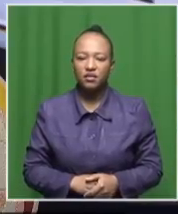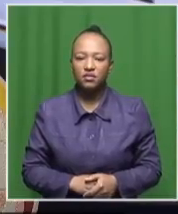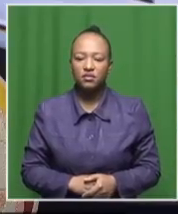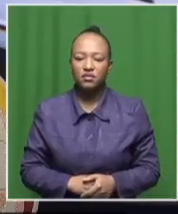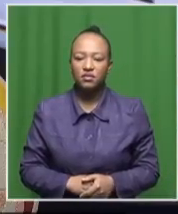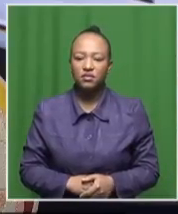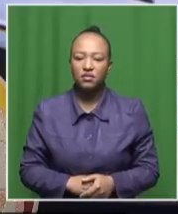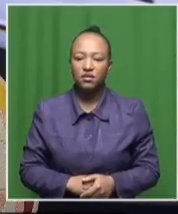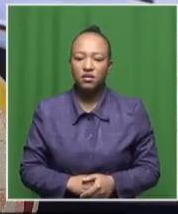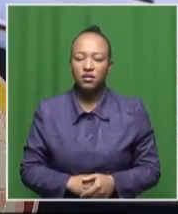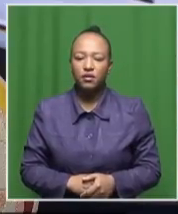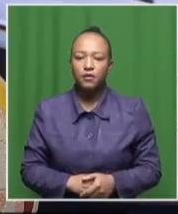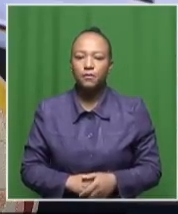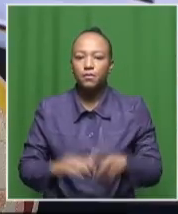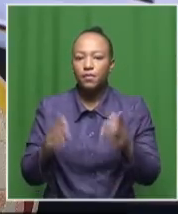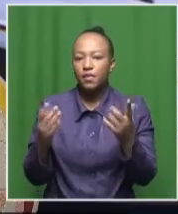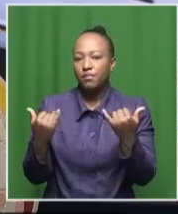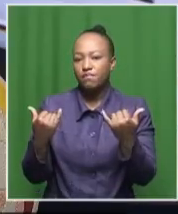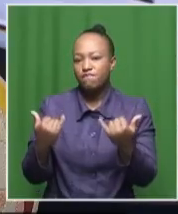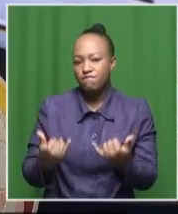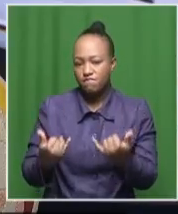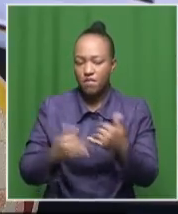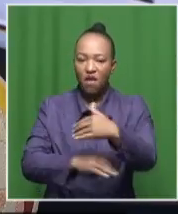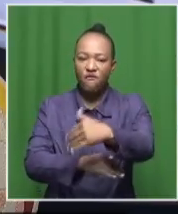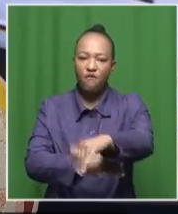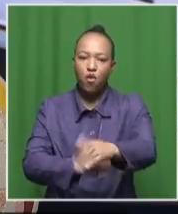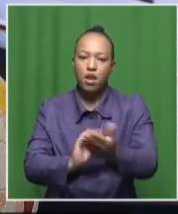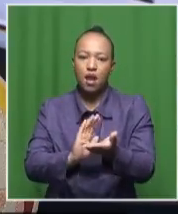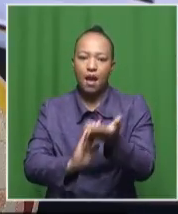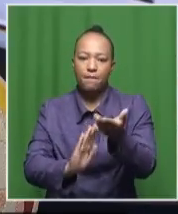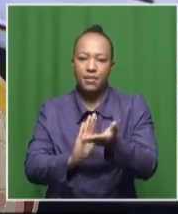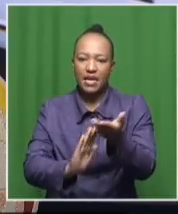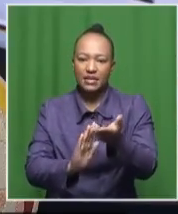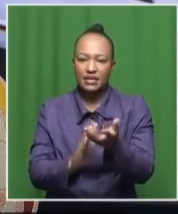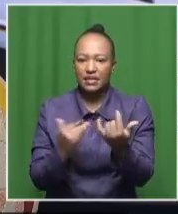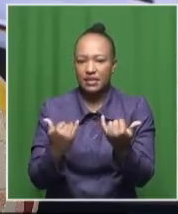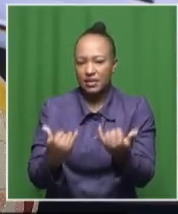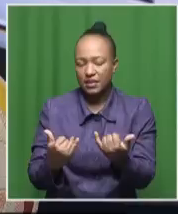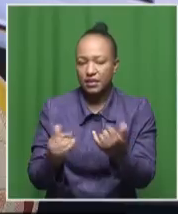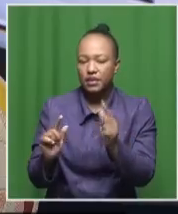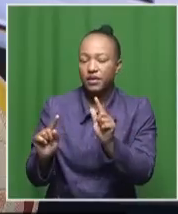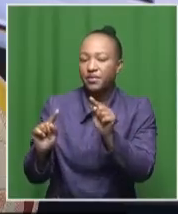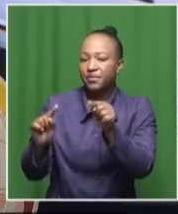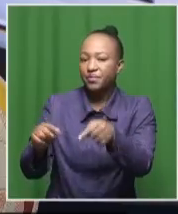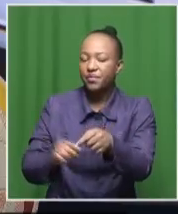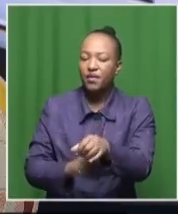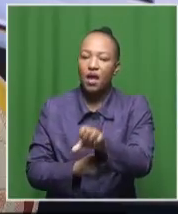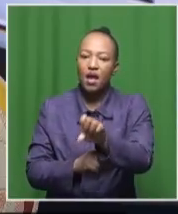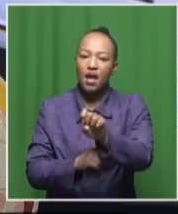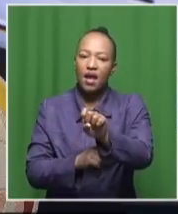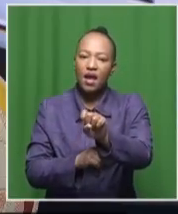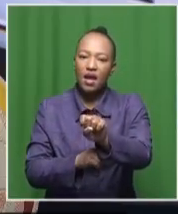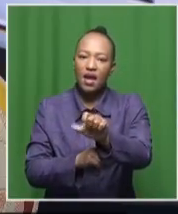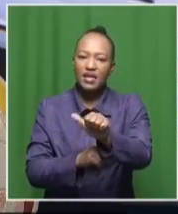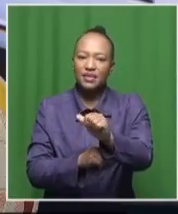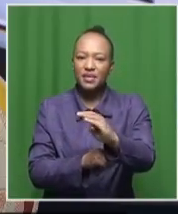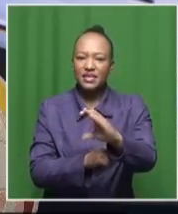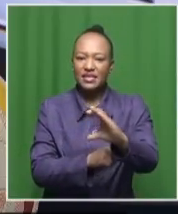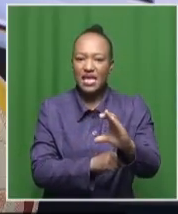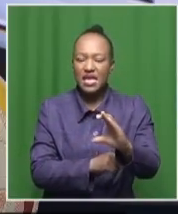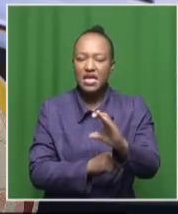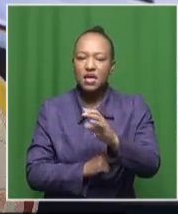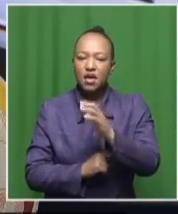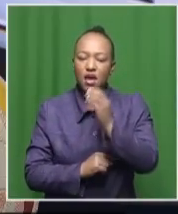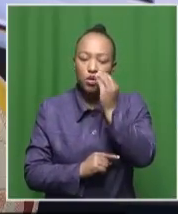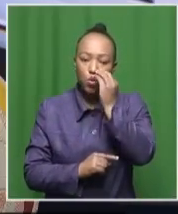So for an update, as we take a look at what's happening, let's cross now to SABC news reporter Atule